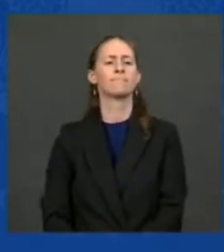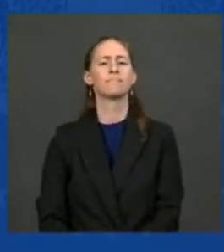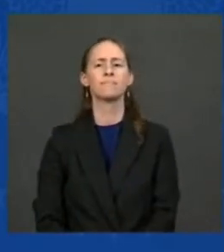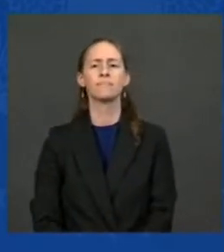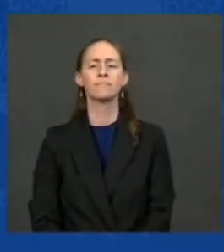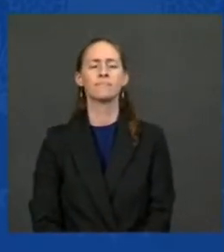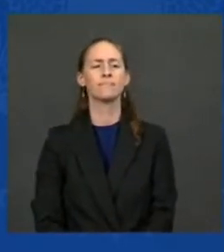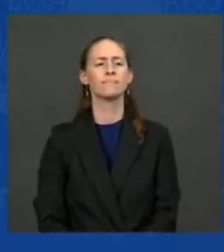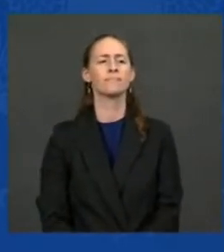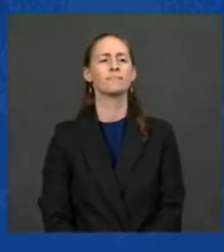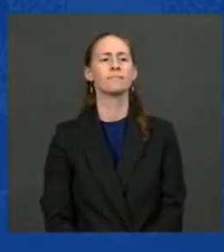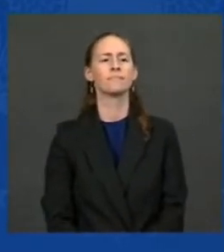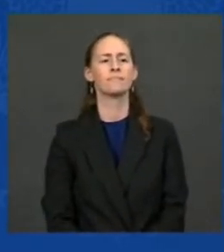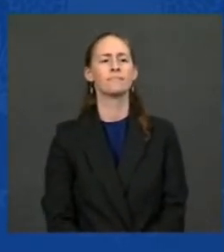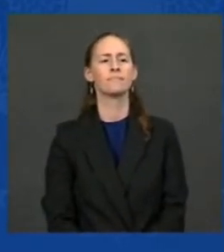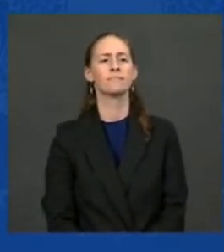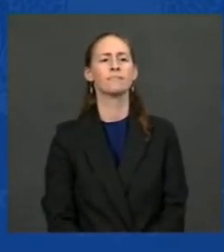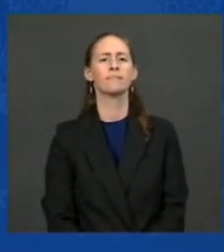We see it